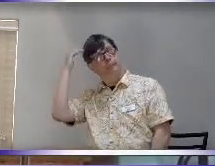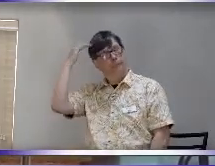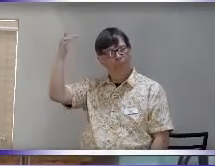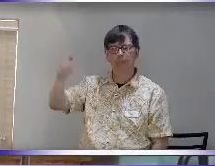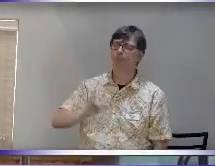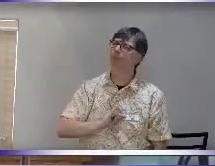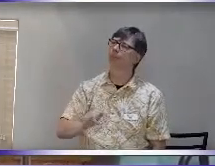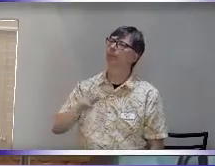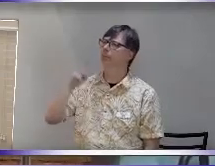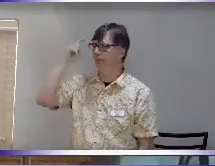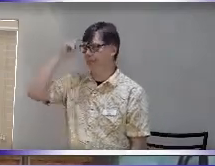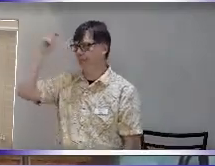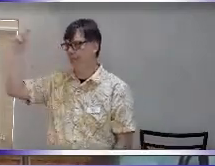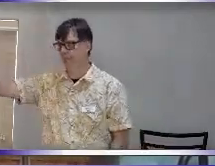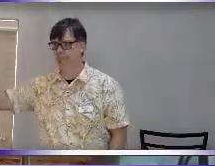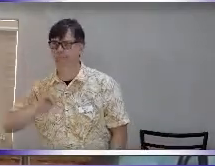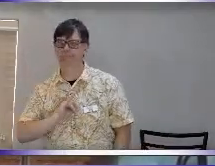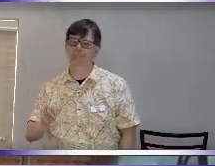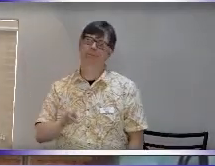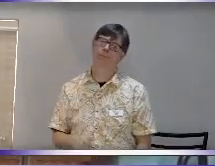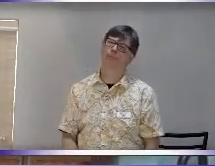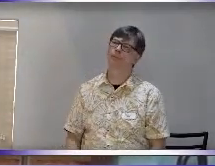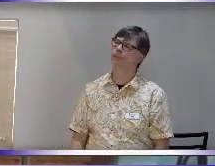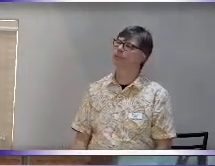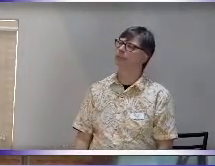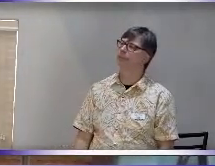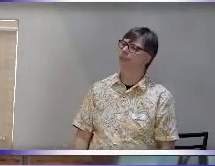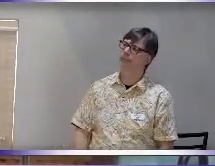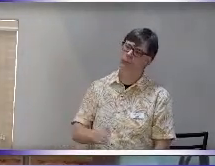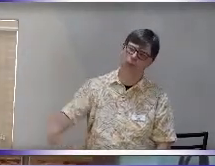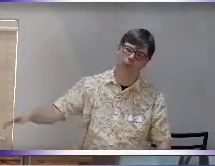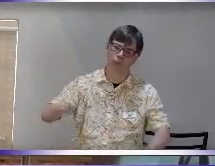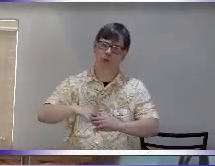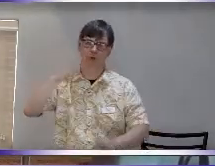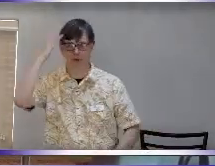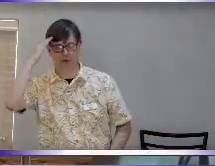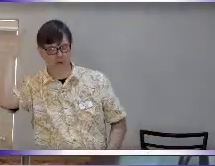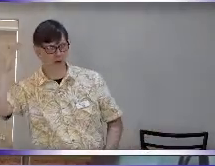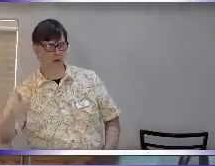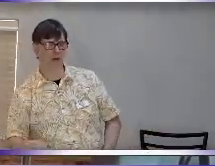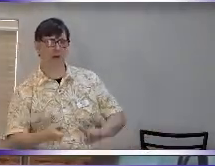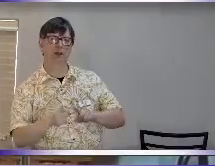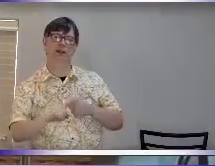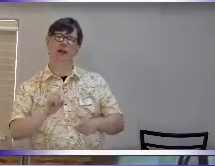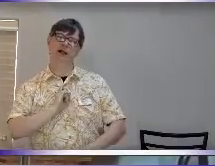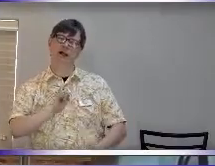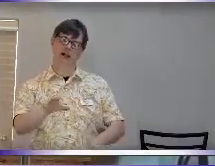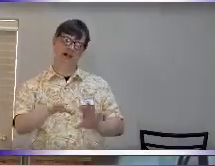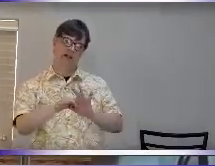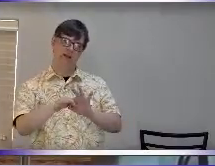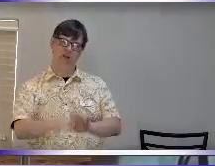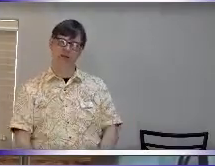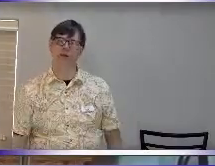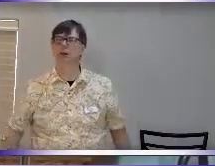assumed, there's that assumption thing, I assumed everyone thought like I did. Because here,